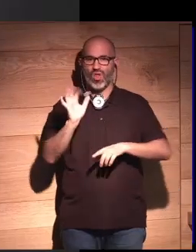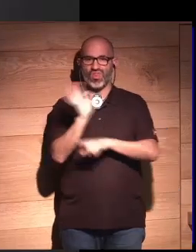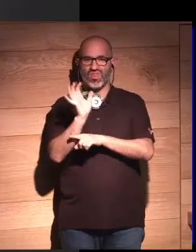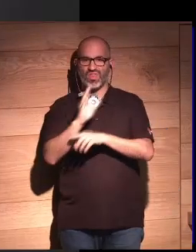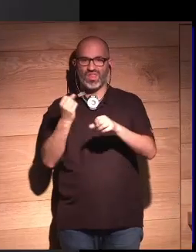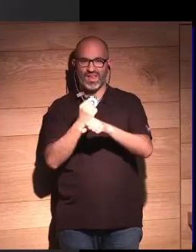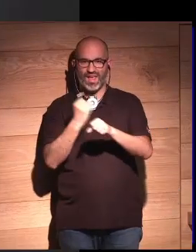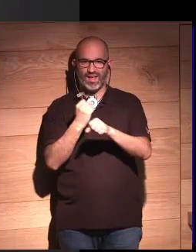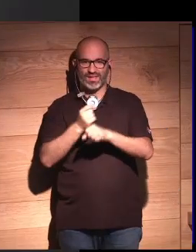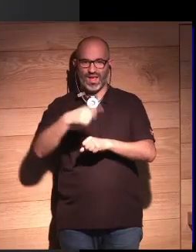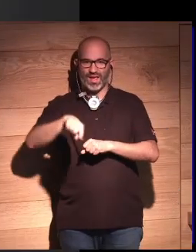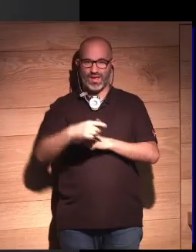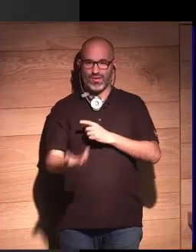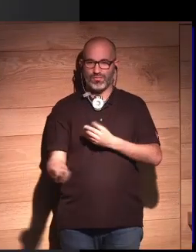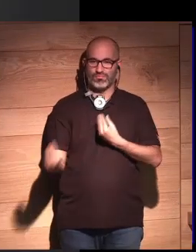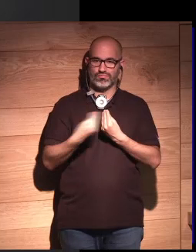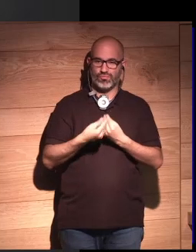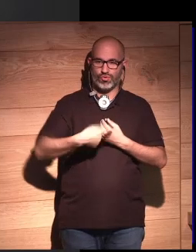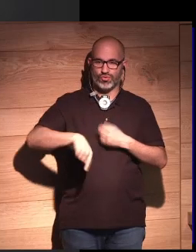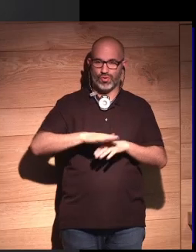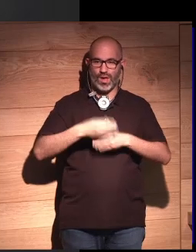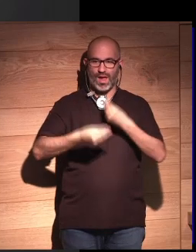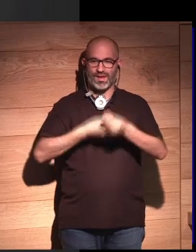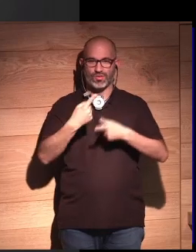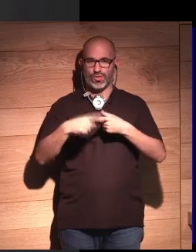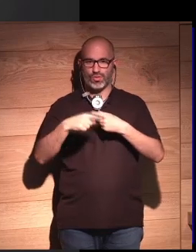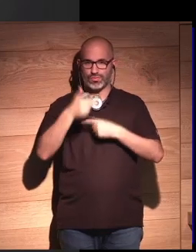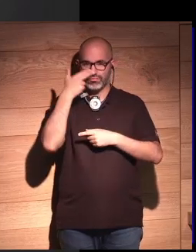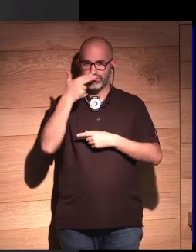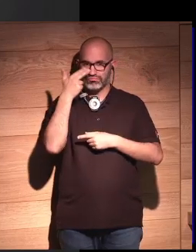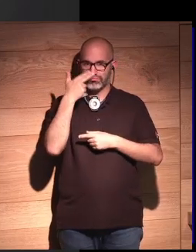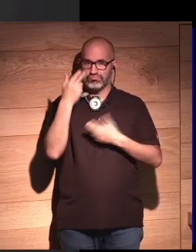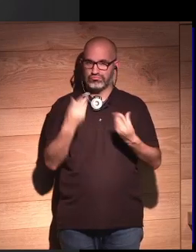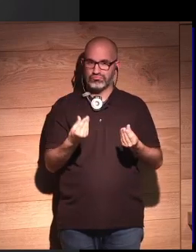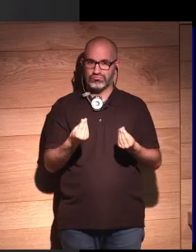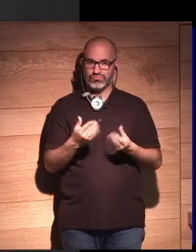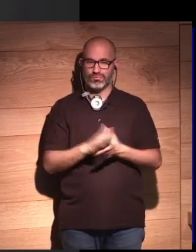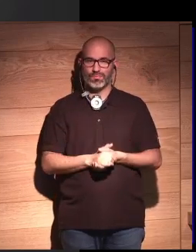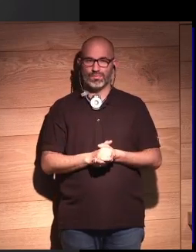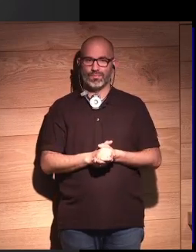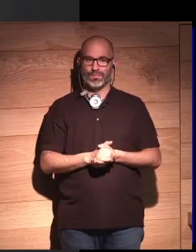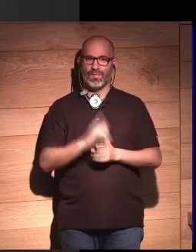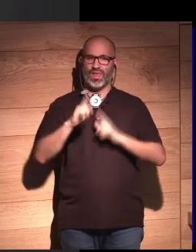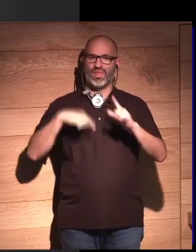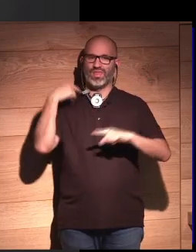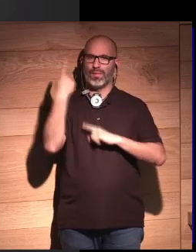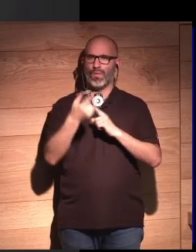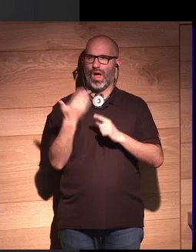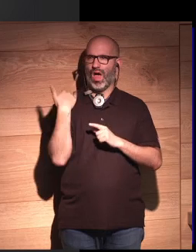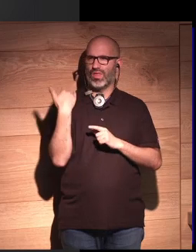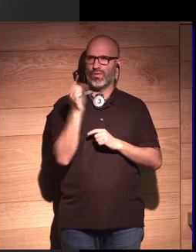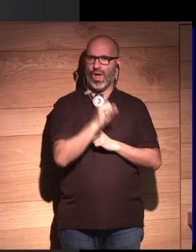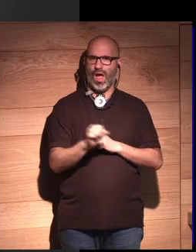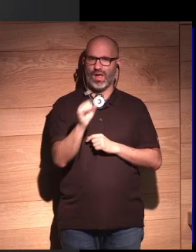2003, 4, 5, 6, there was an emerging digital technologies that were becoming very important